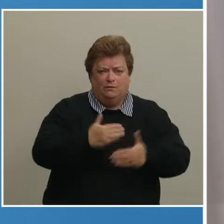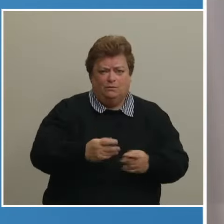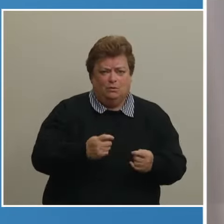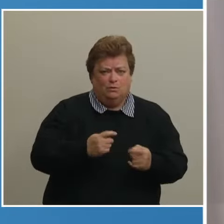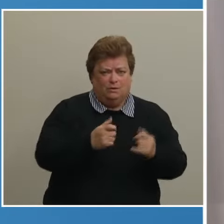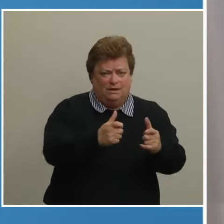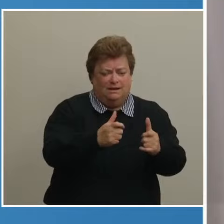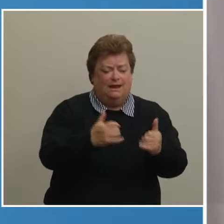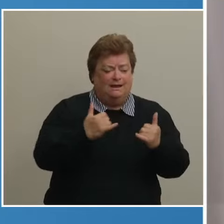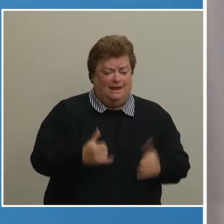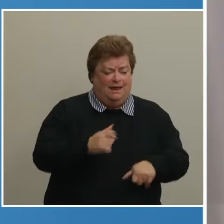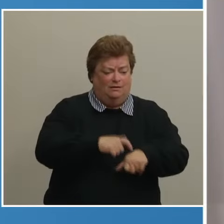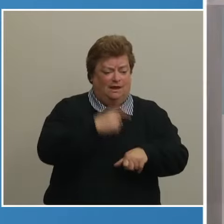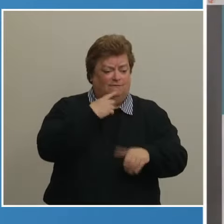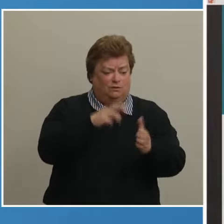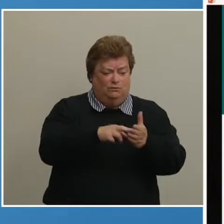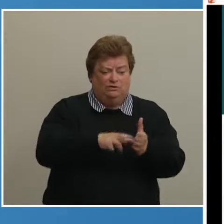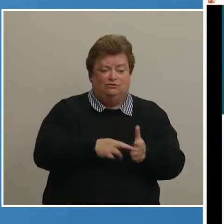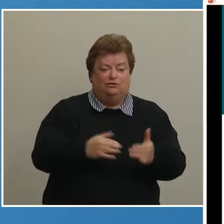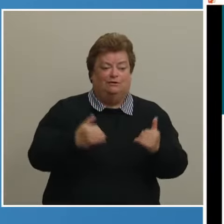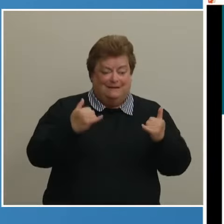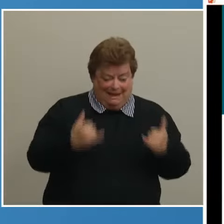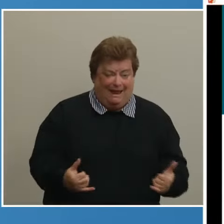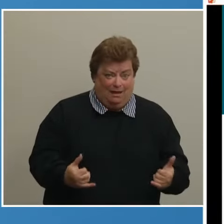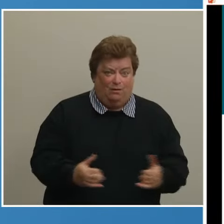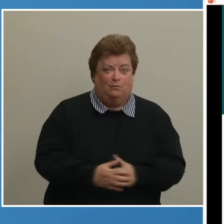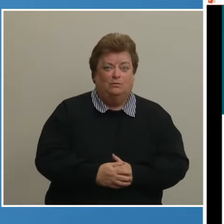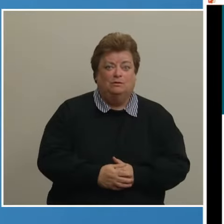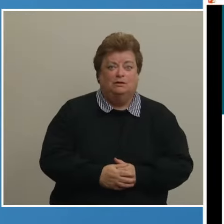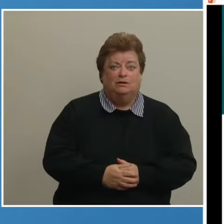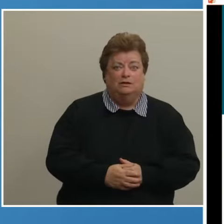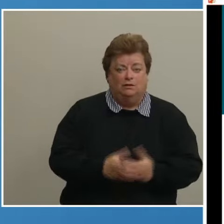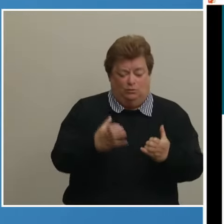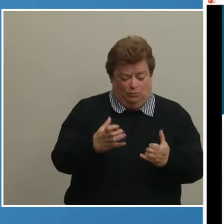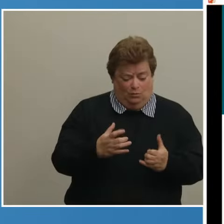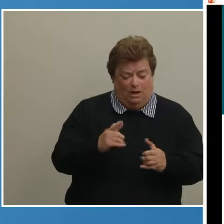to register is now. To register, you just visit